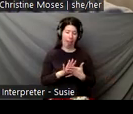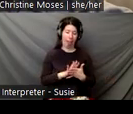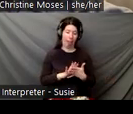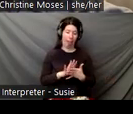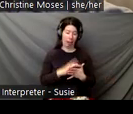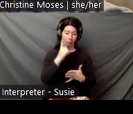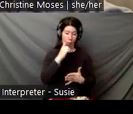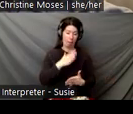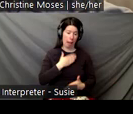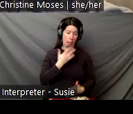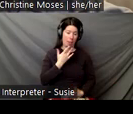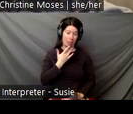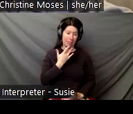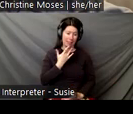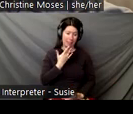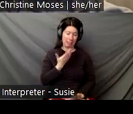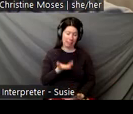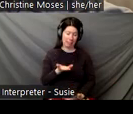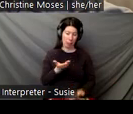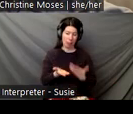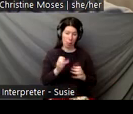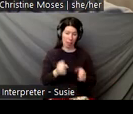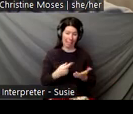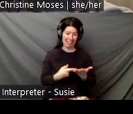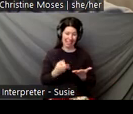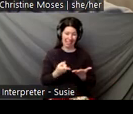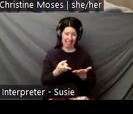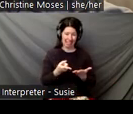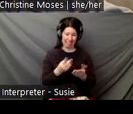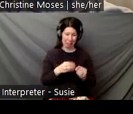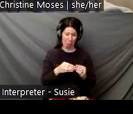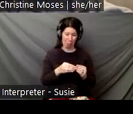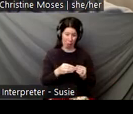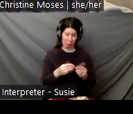for my preference. And maybe we can discuss this a little bit more.